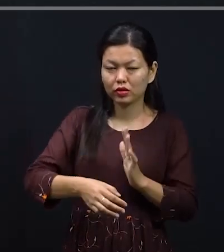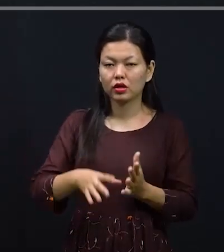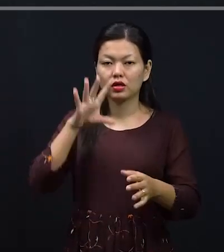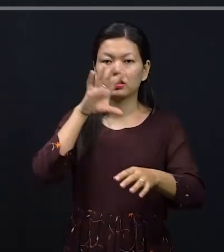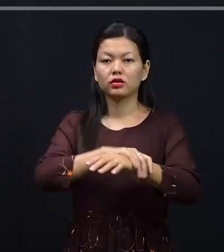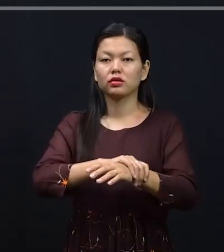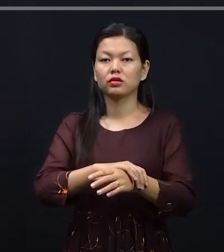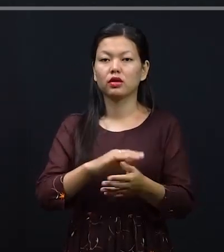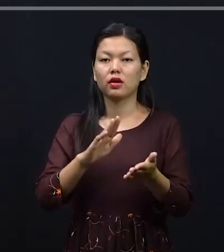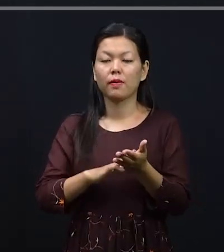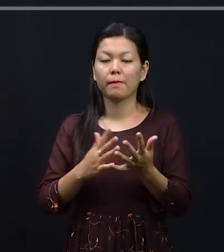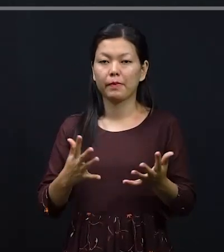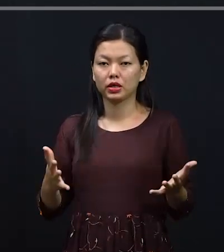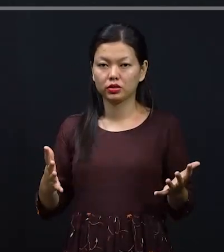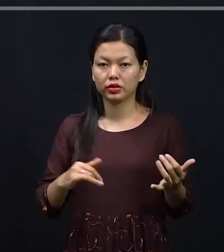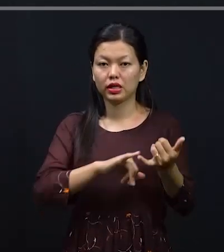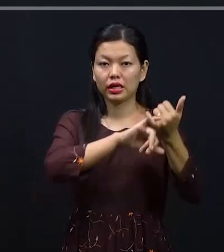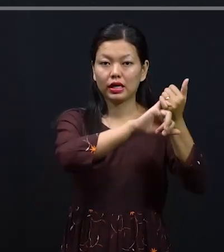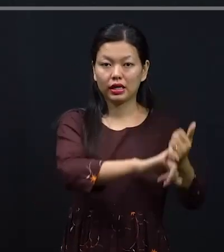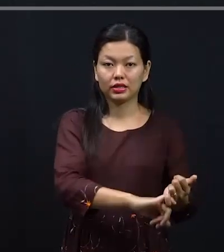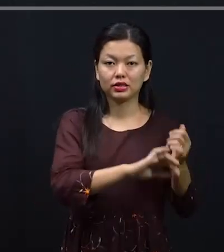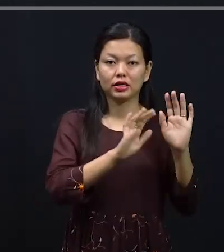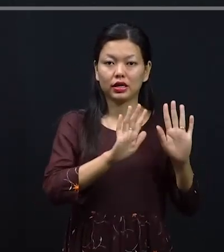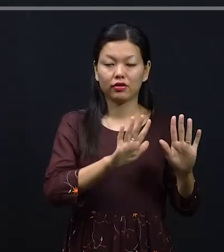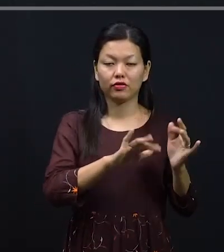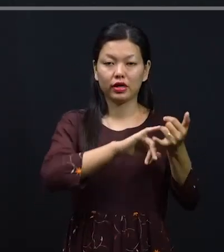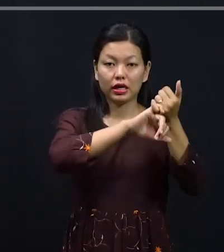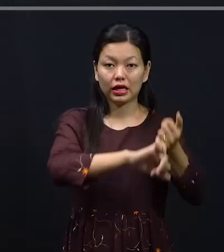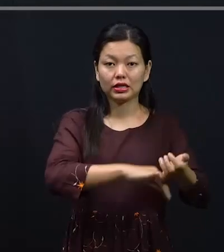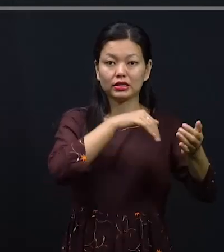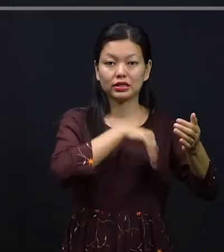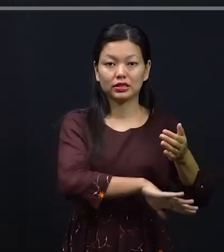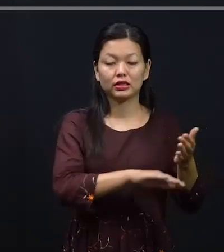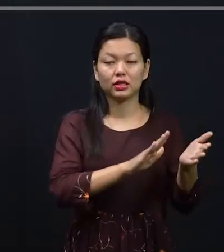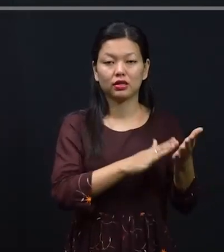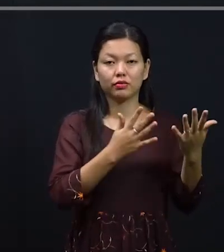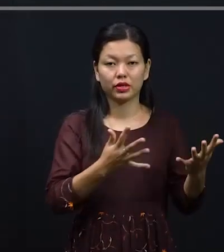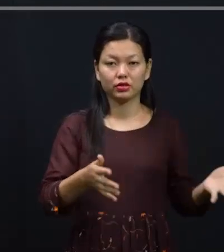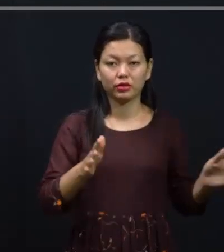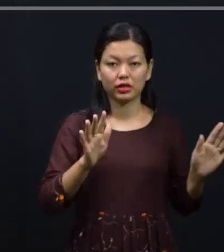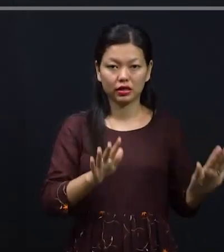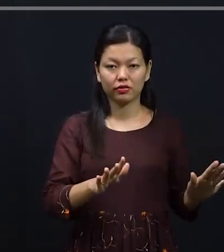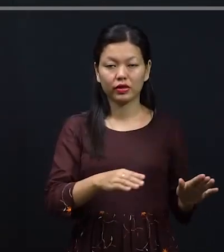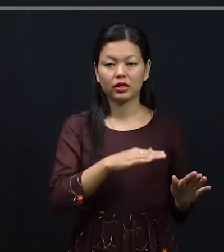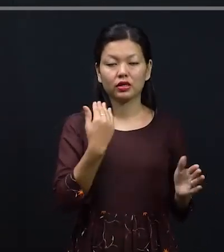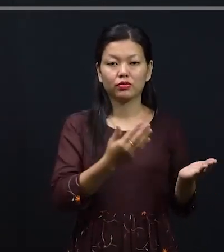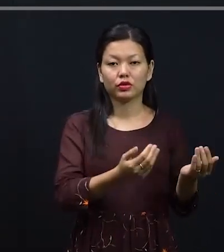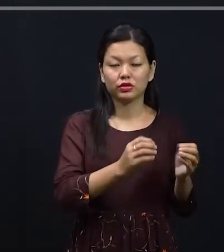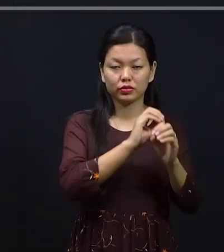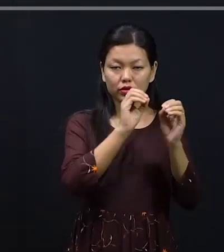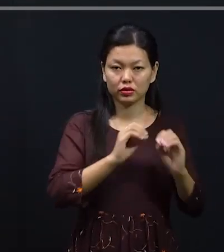in the S strain which could not be killed by the heat, and that material could transform this R cells or R strain